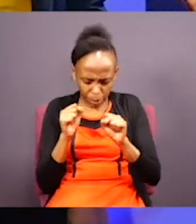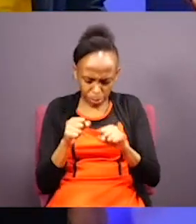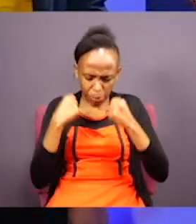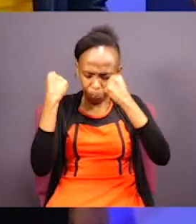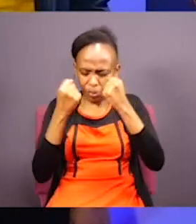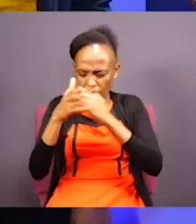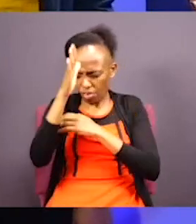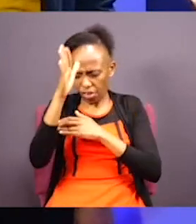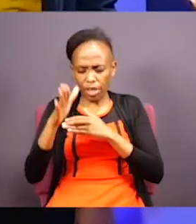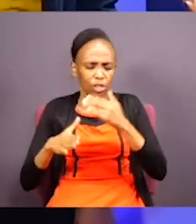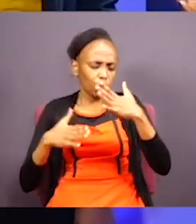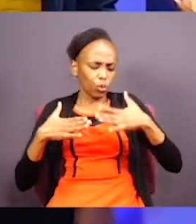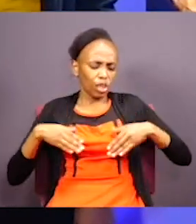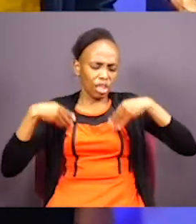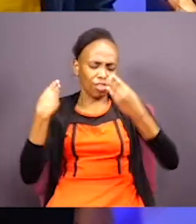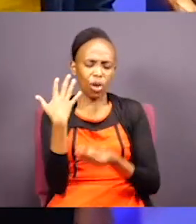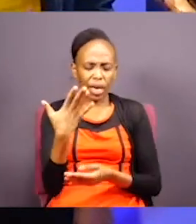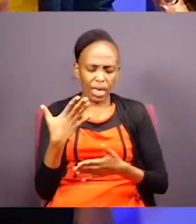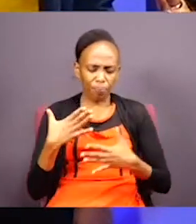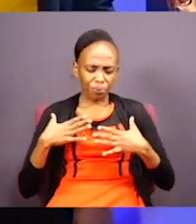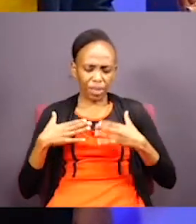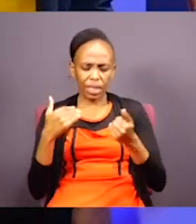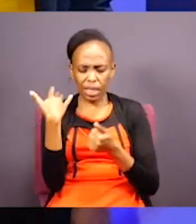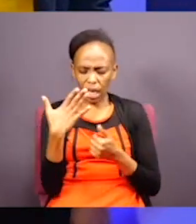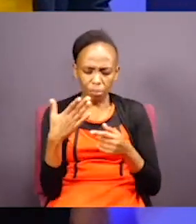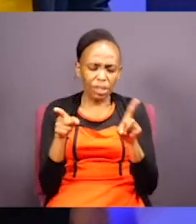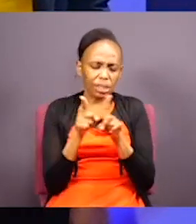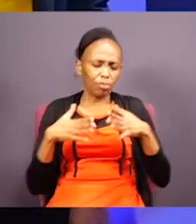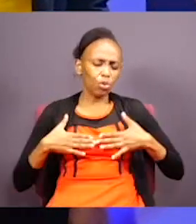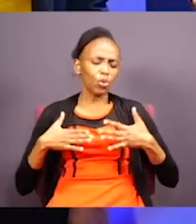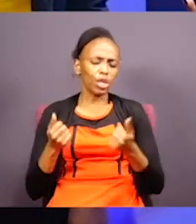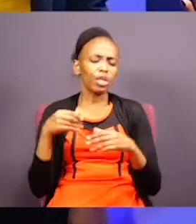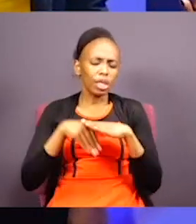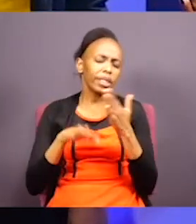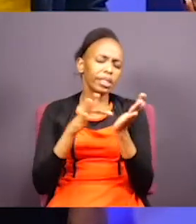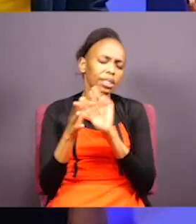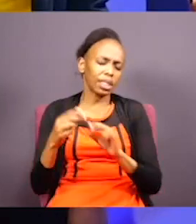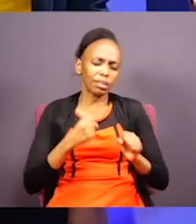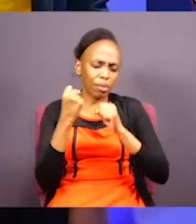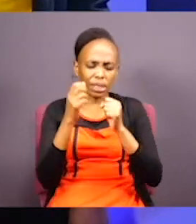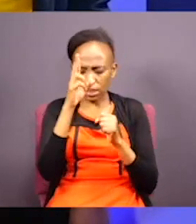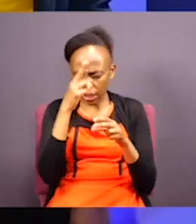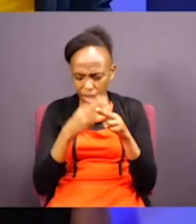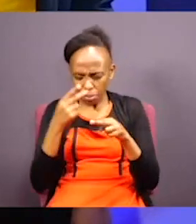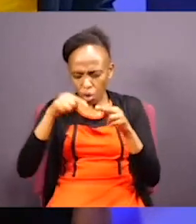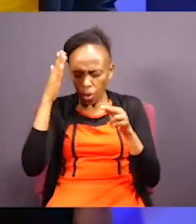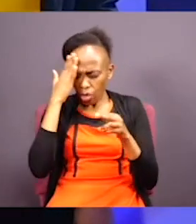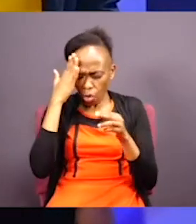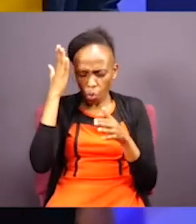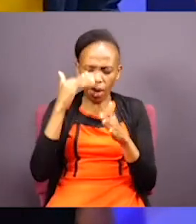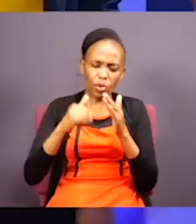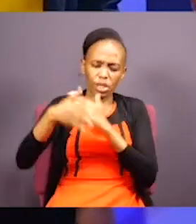to stretch your healing arm upon them, and you are going to heal them in Jesus' mighty name. We know because you are Jehovah